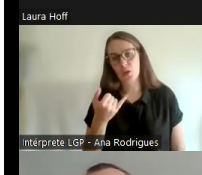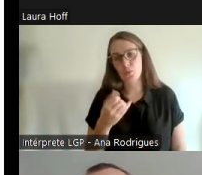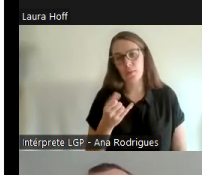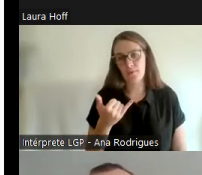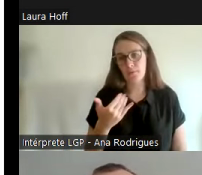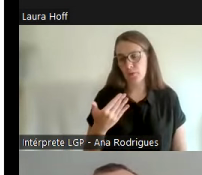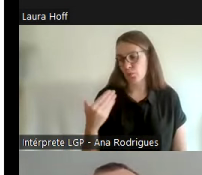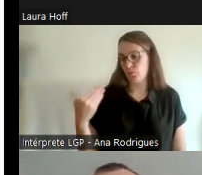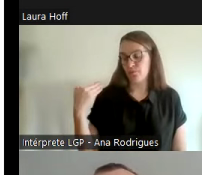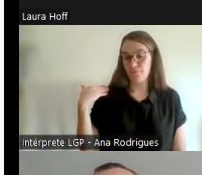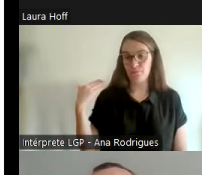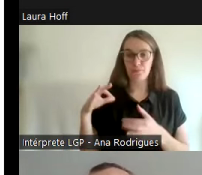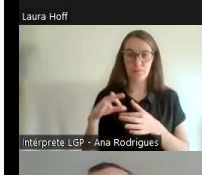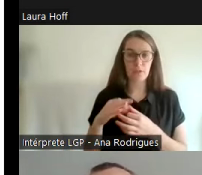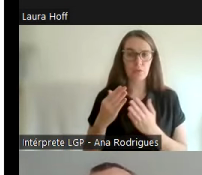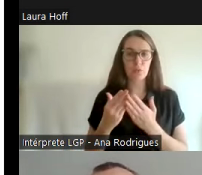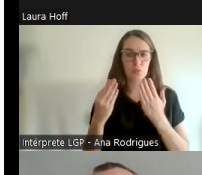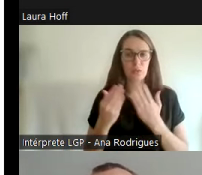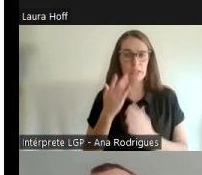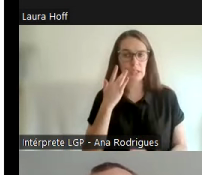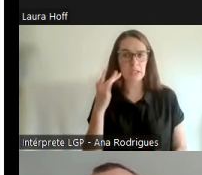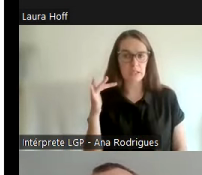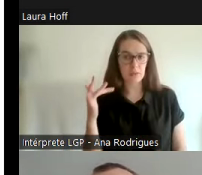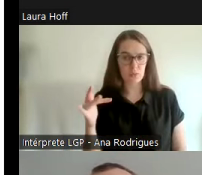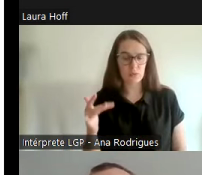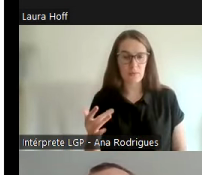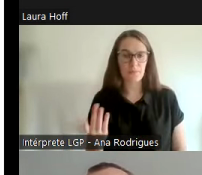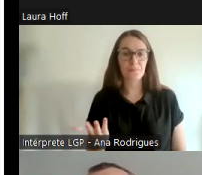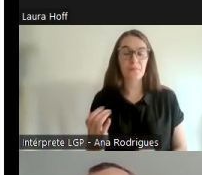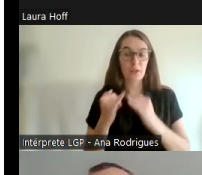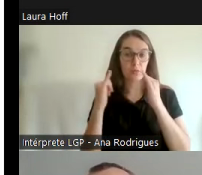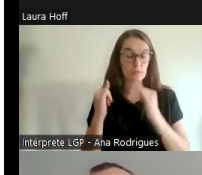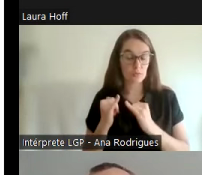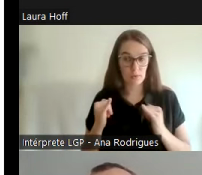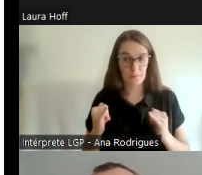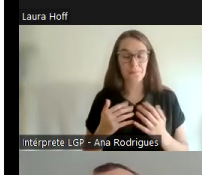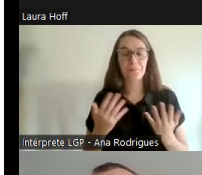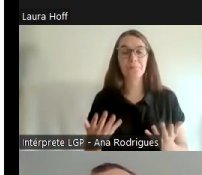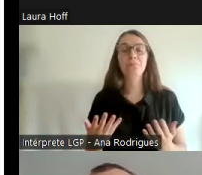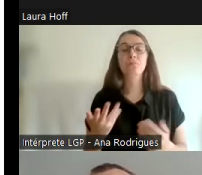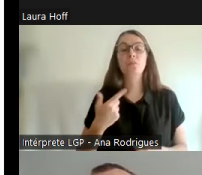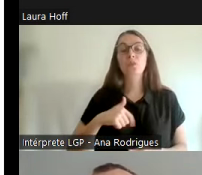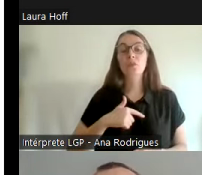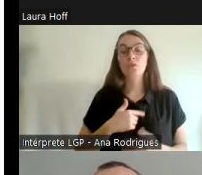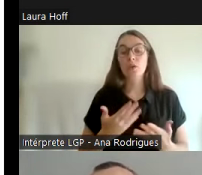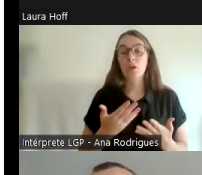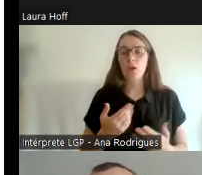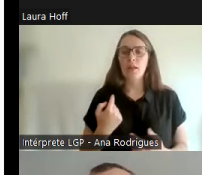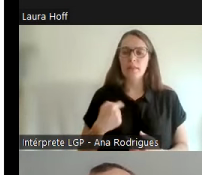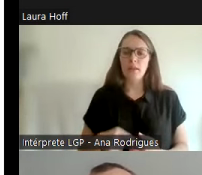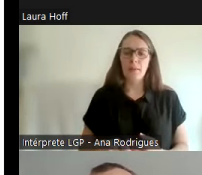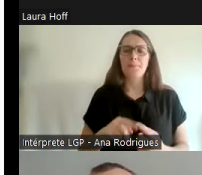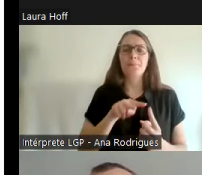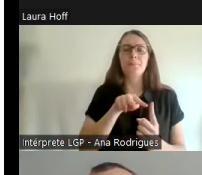international students. And we are applying a dual approach.